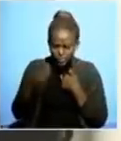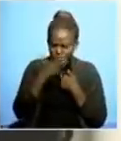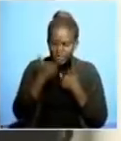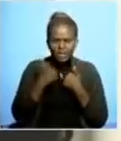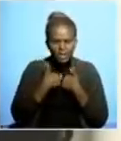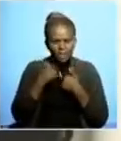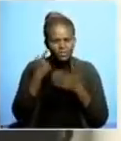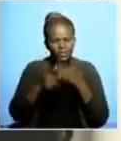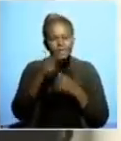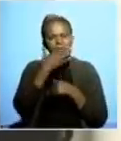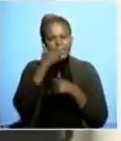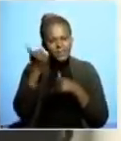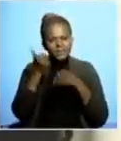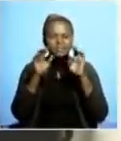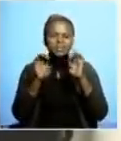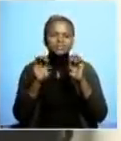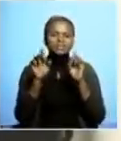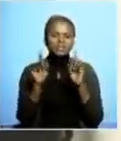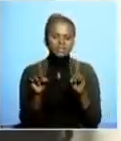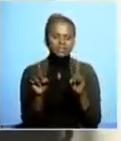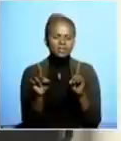best education.